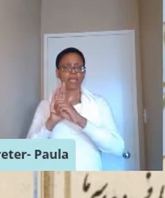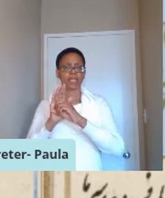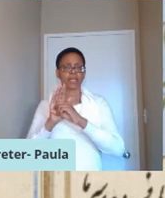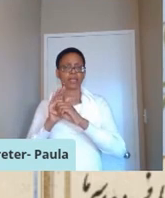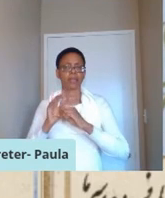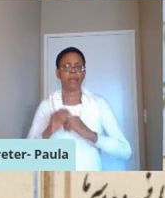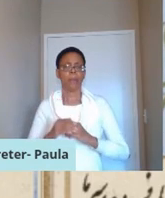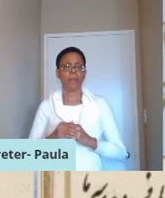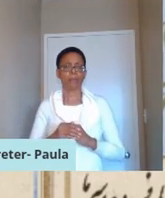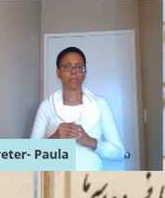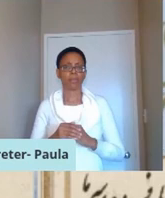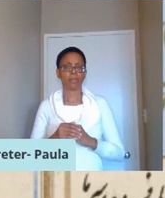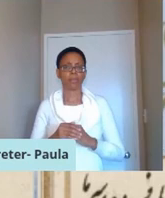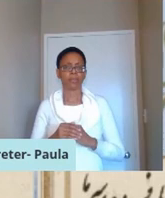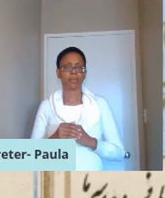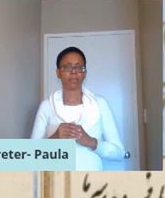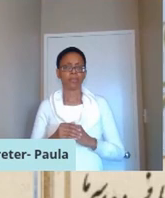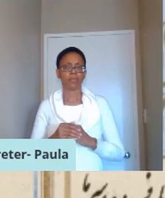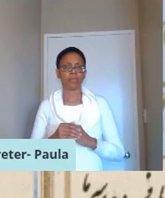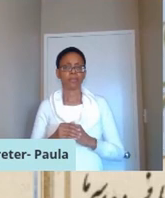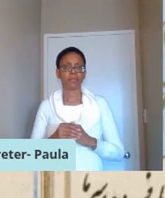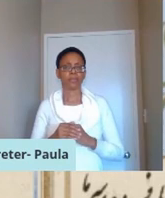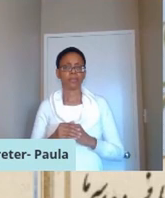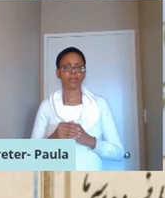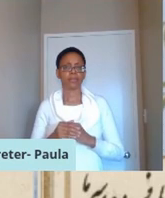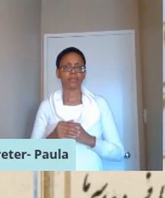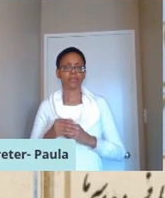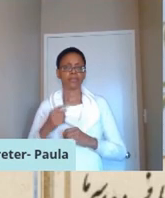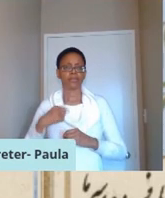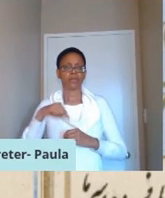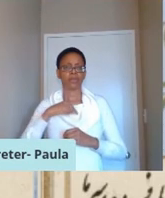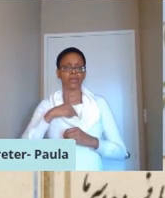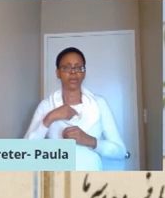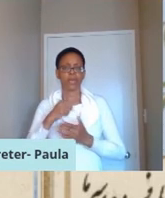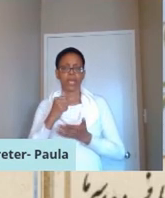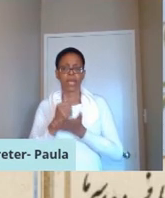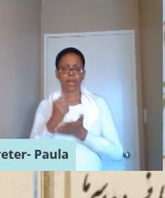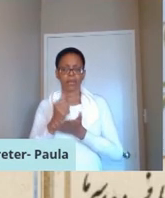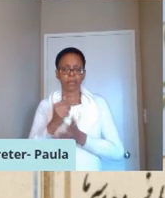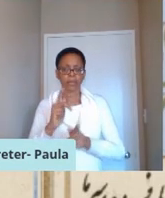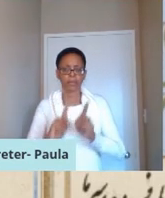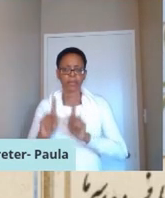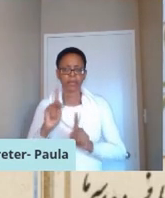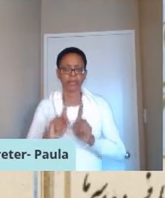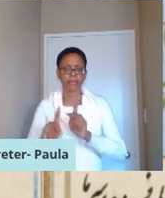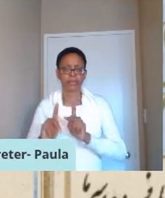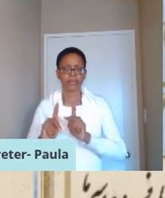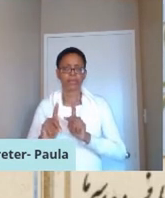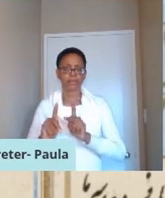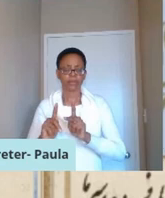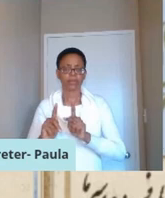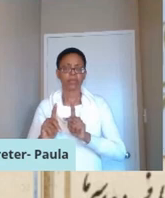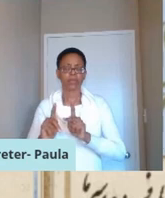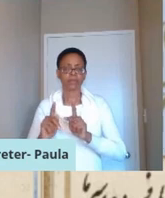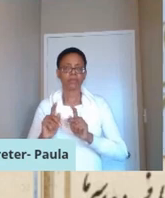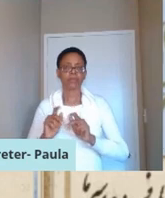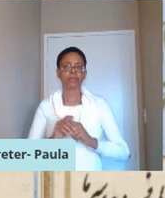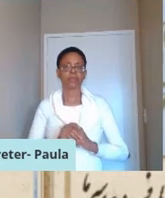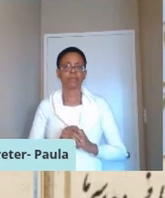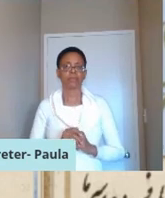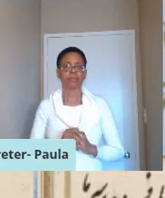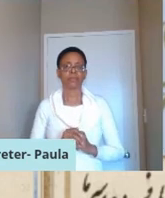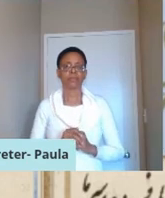we are visiting the sick, how we are feeding those who need assistance. The Prophet sallallahu alaihi wasallam